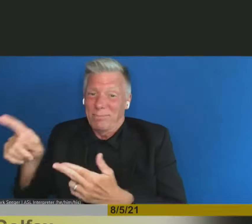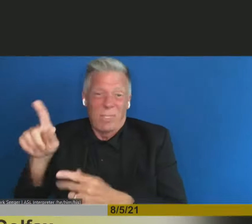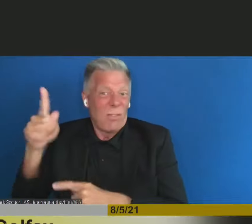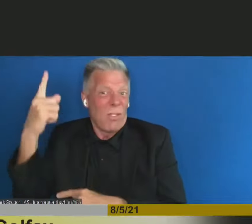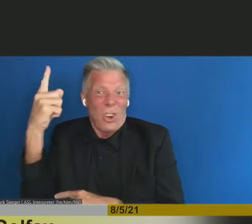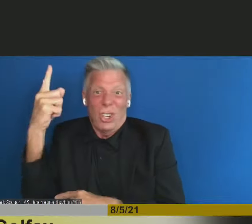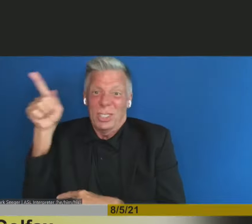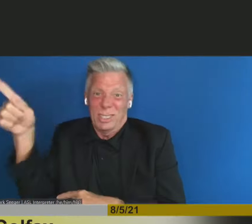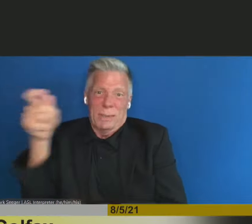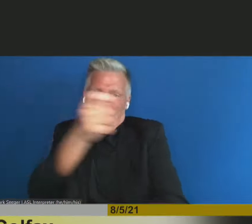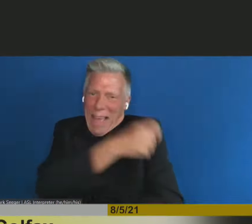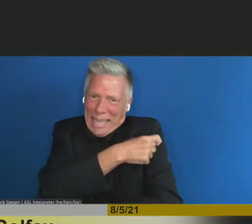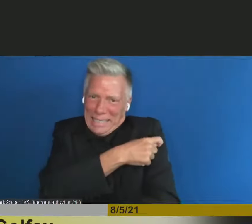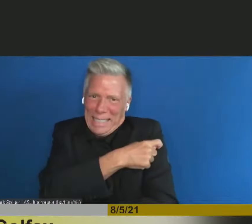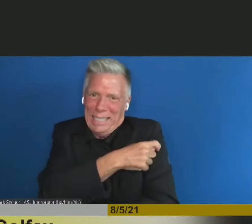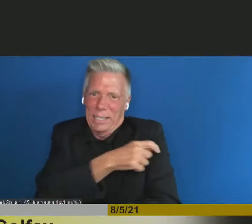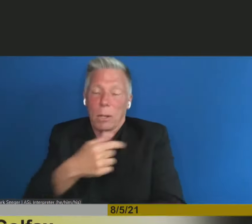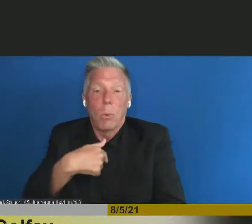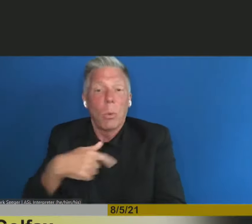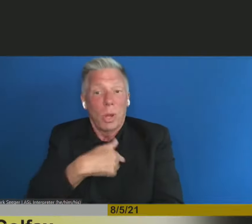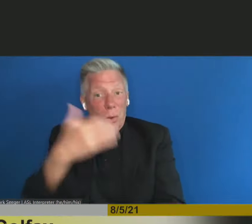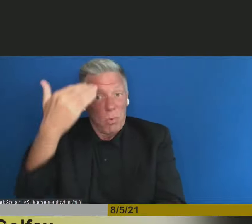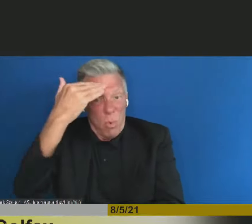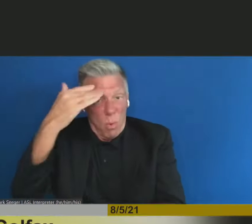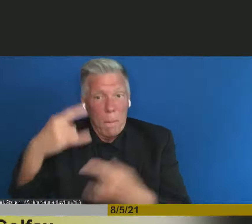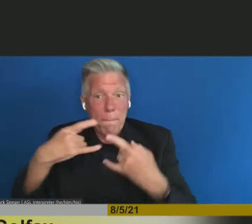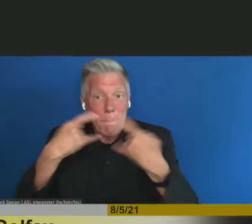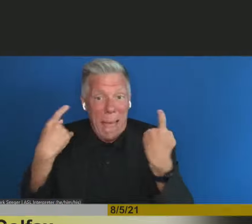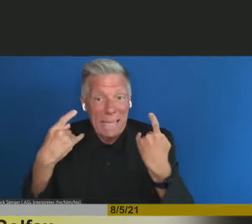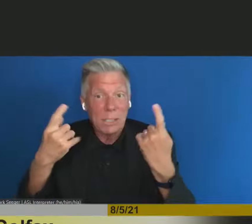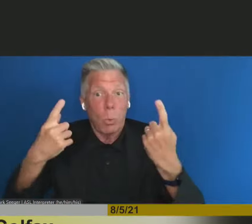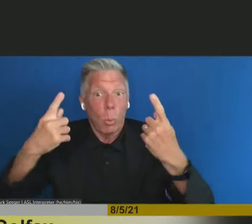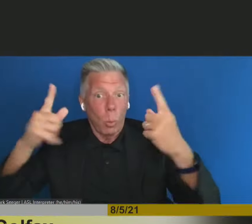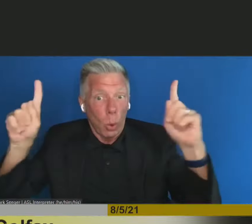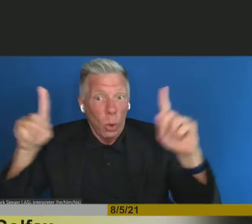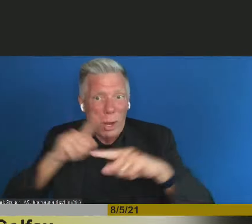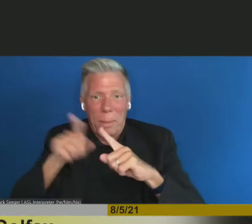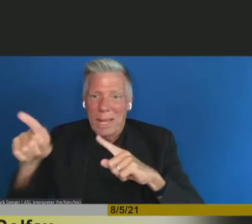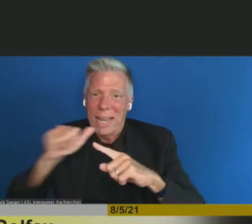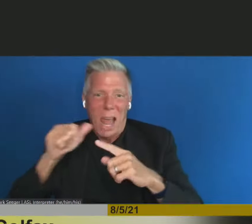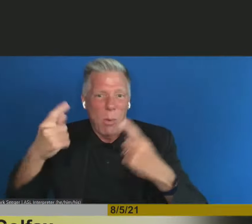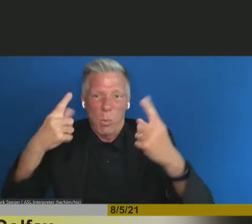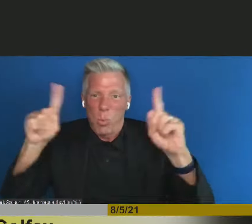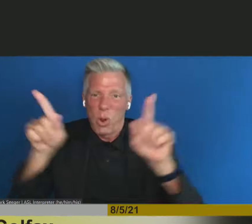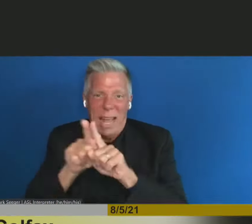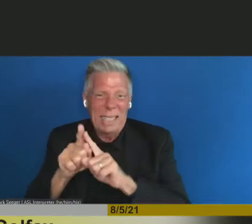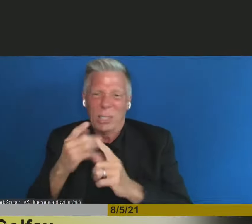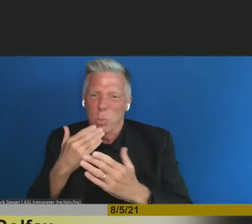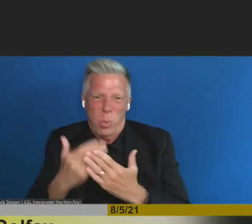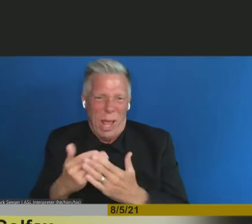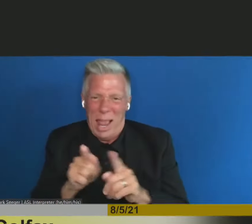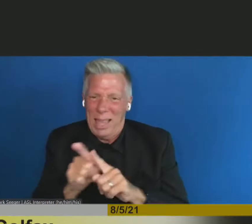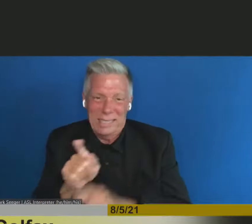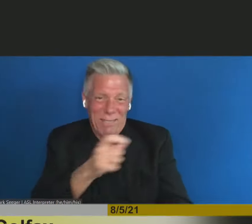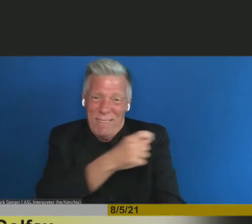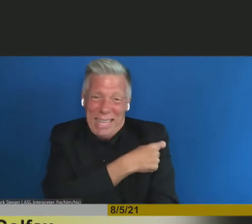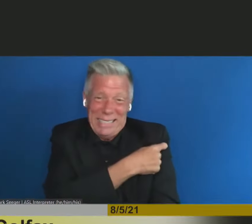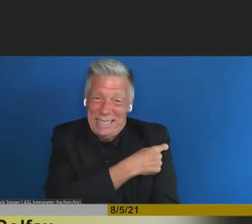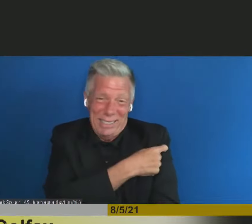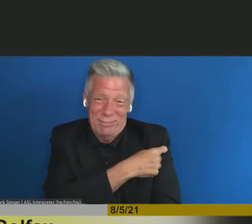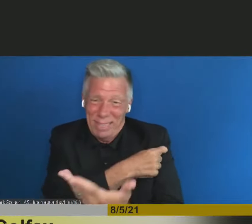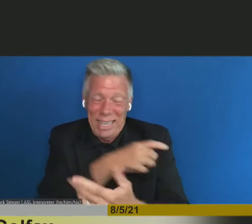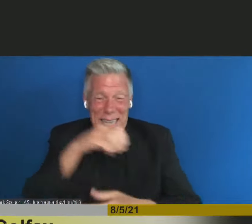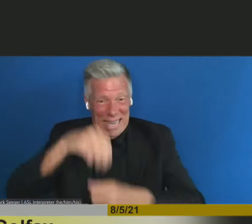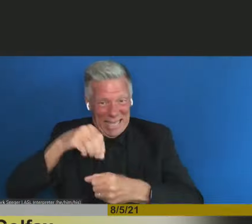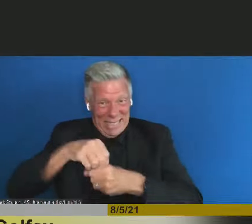mask, we know the masks work, we know that, but they don't work as well as the vaccines. In an indoor setting, I mean, the